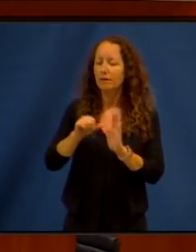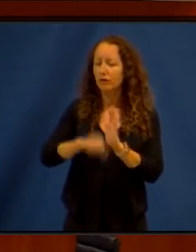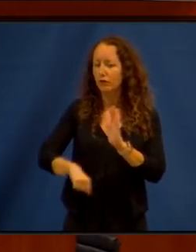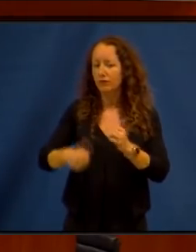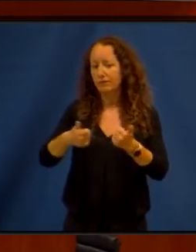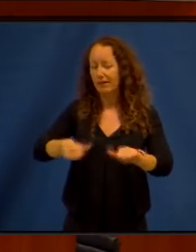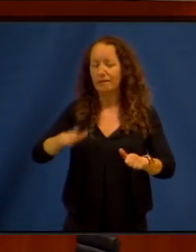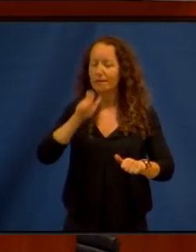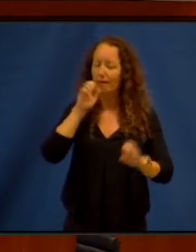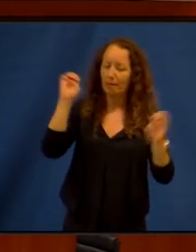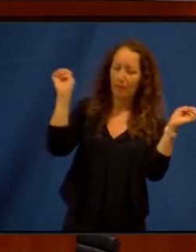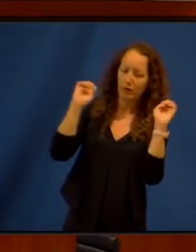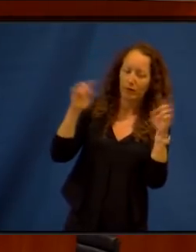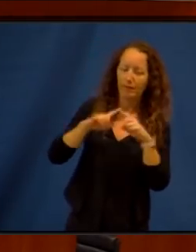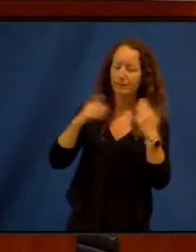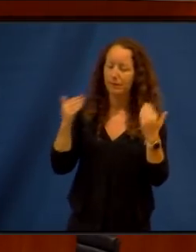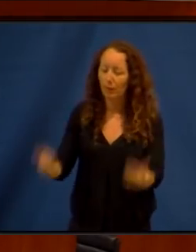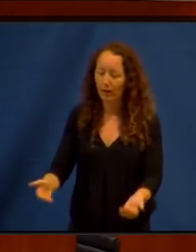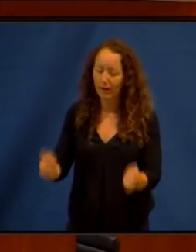facilities.